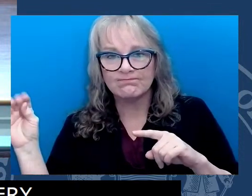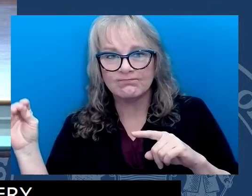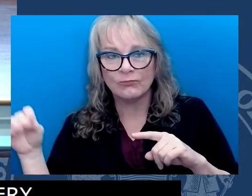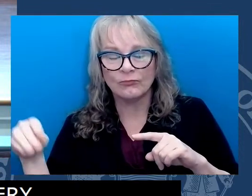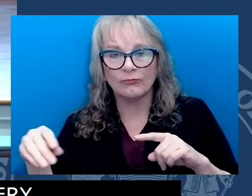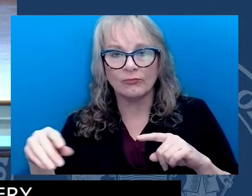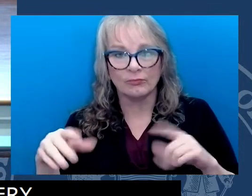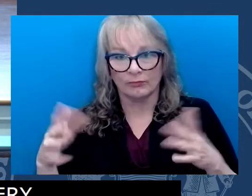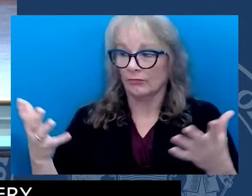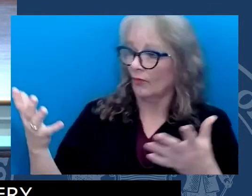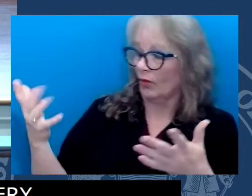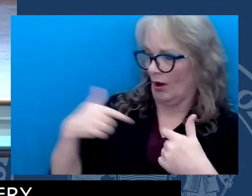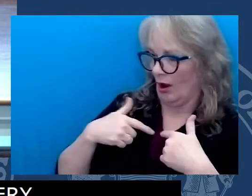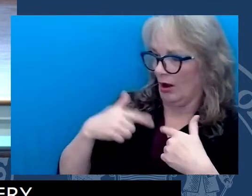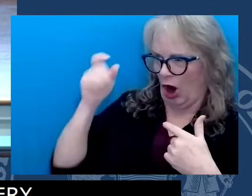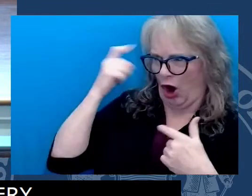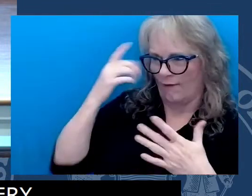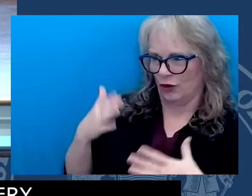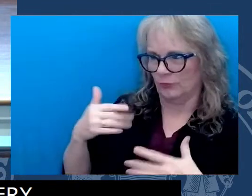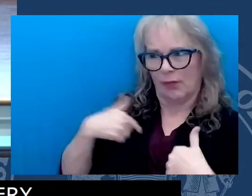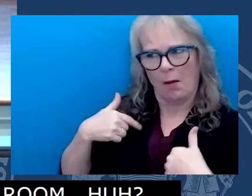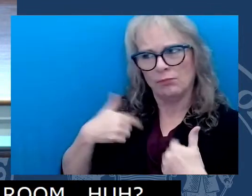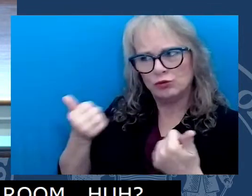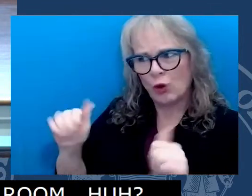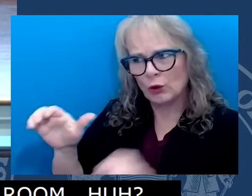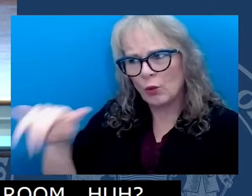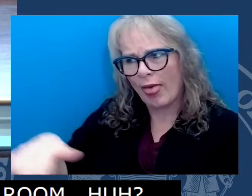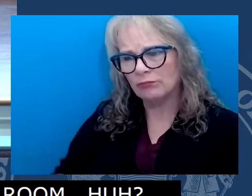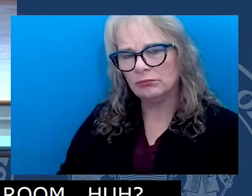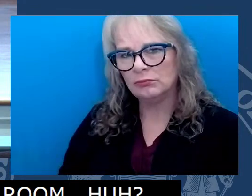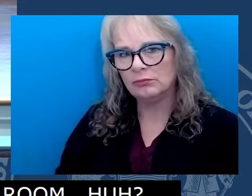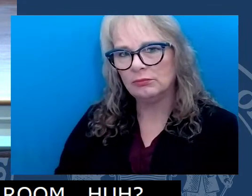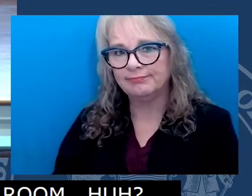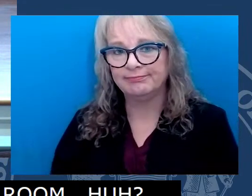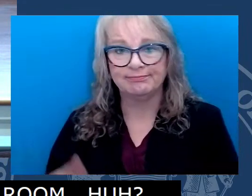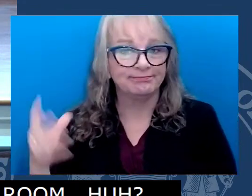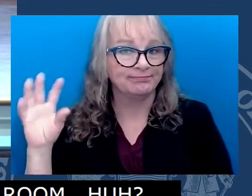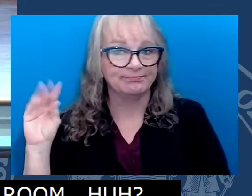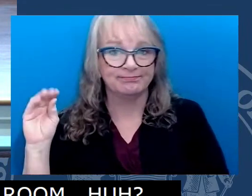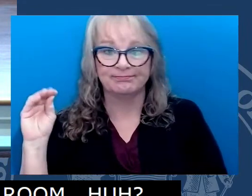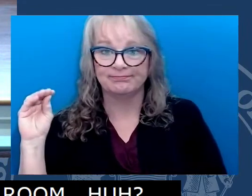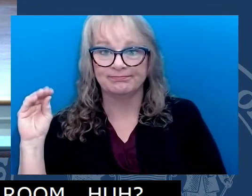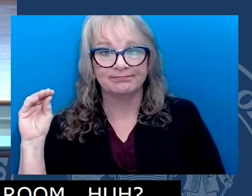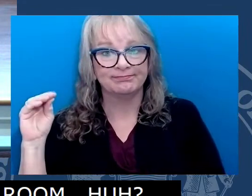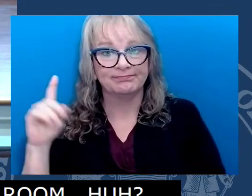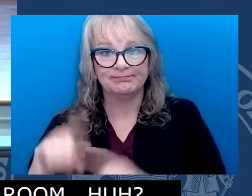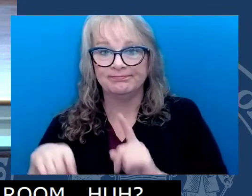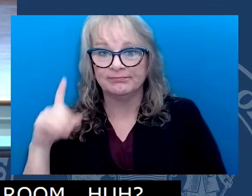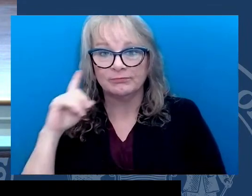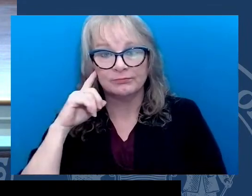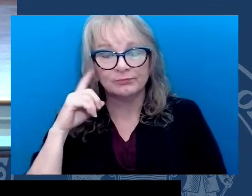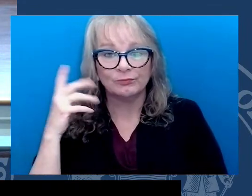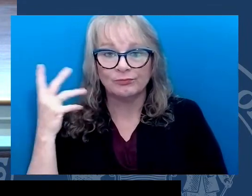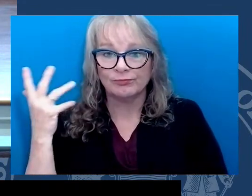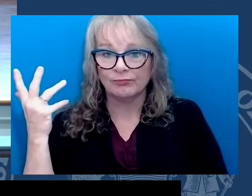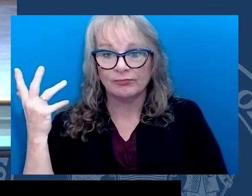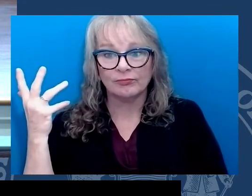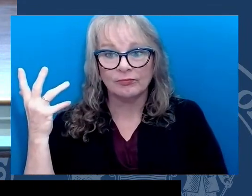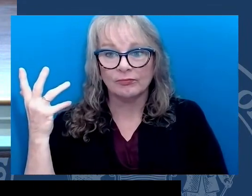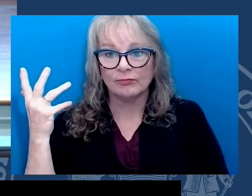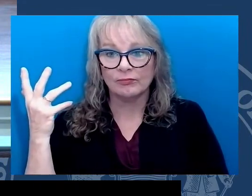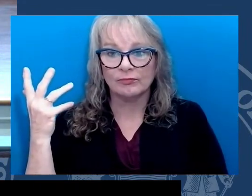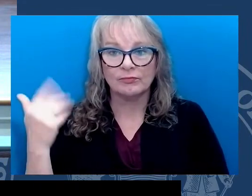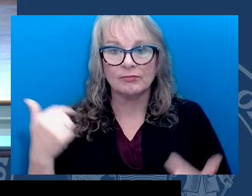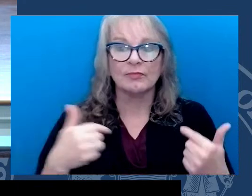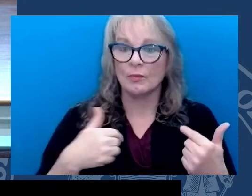do. anybody who I talk to who is not a Delaware employee envies us. I'm sure,